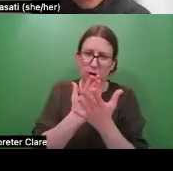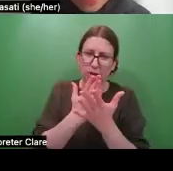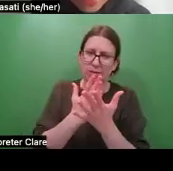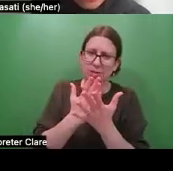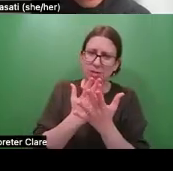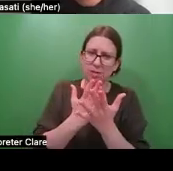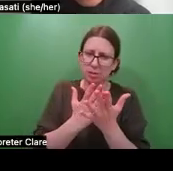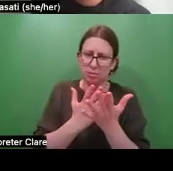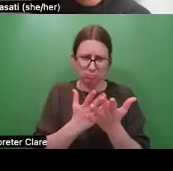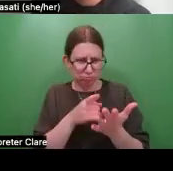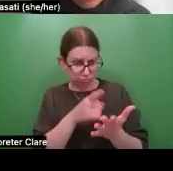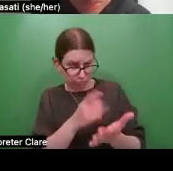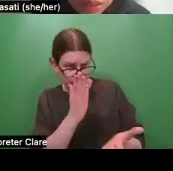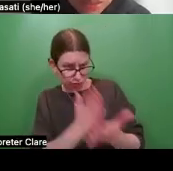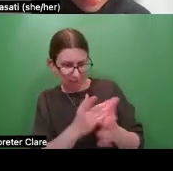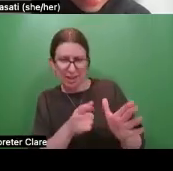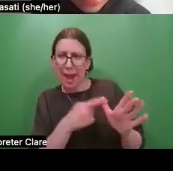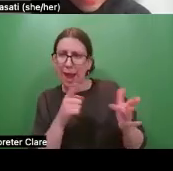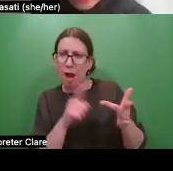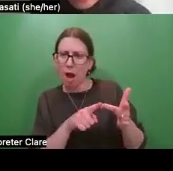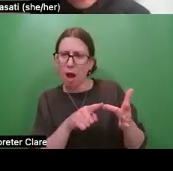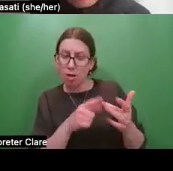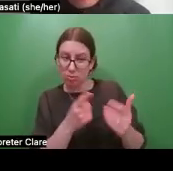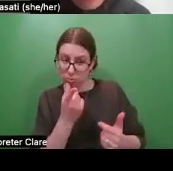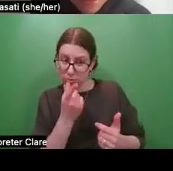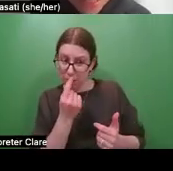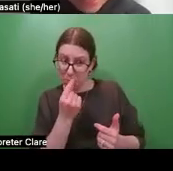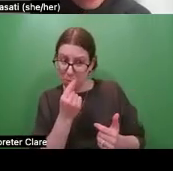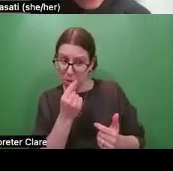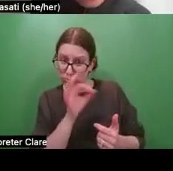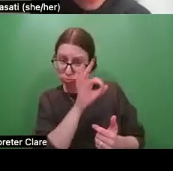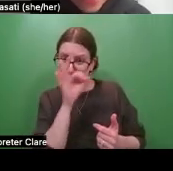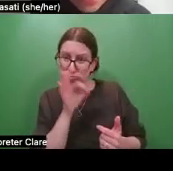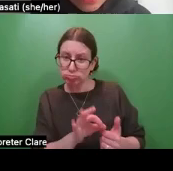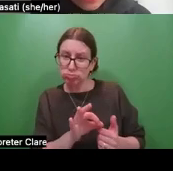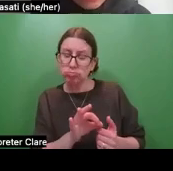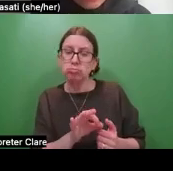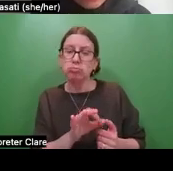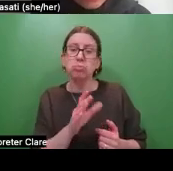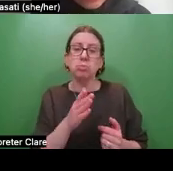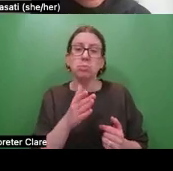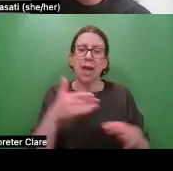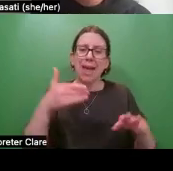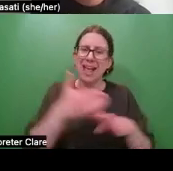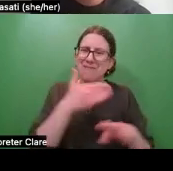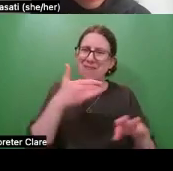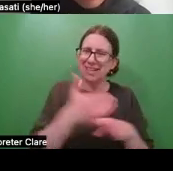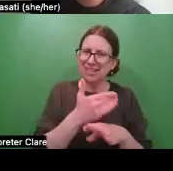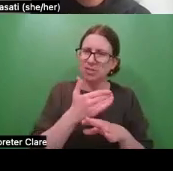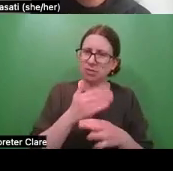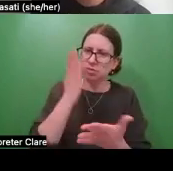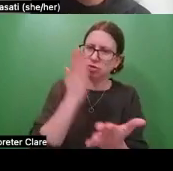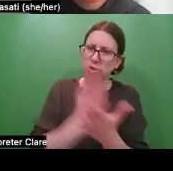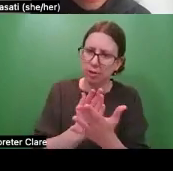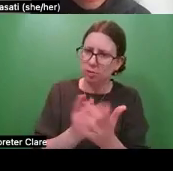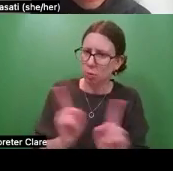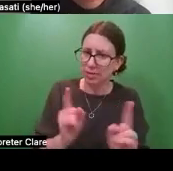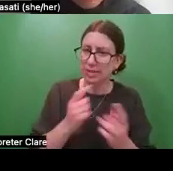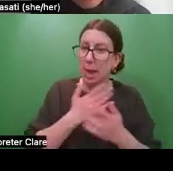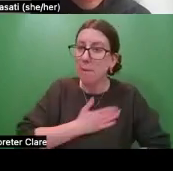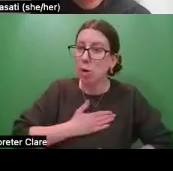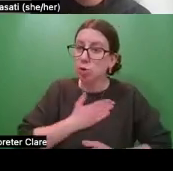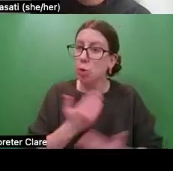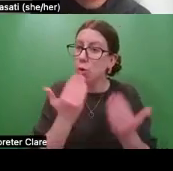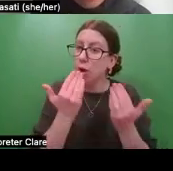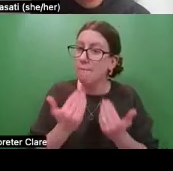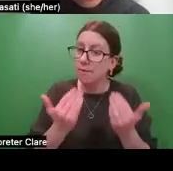its function, its capability. And meanwhile, affective trust is about emotional comfort